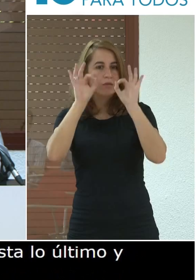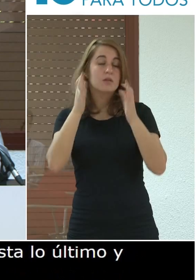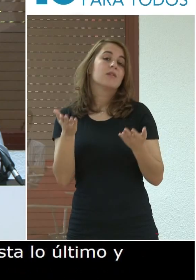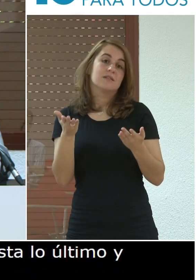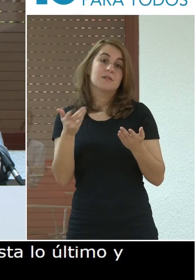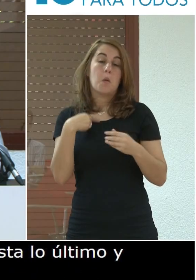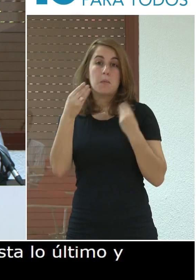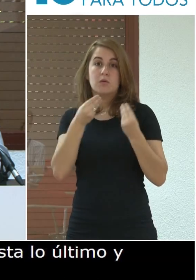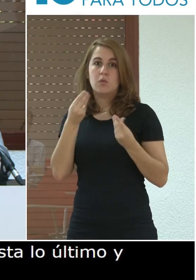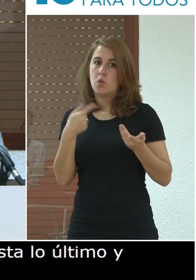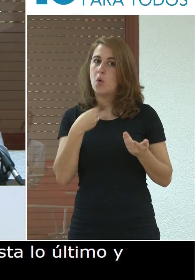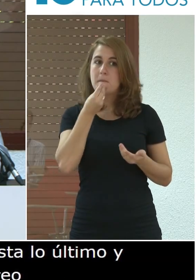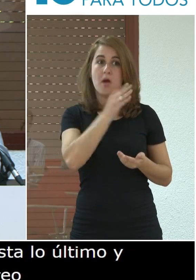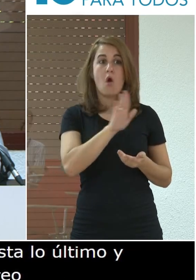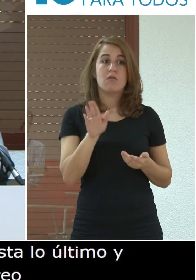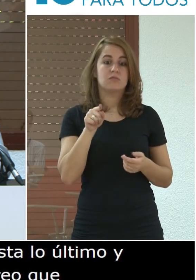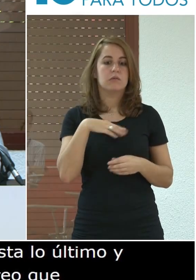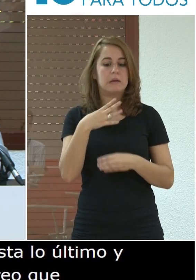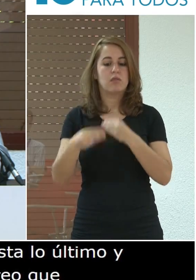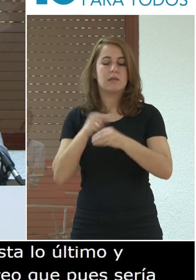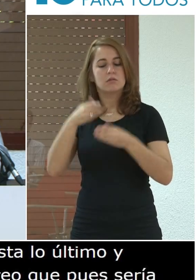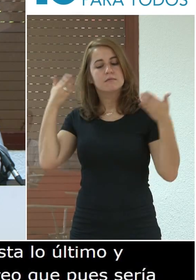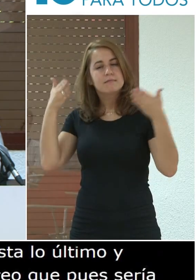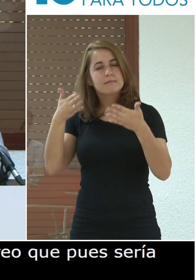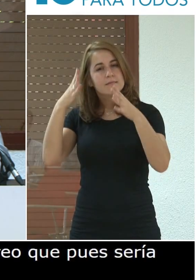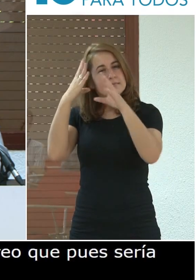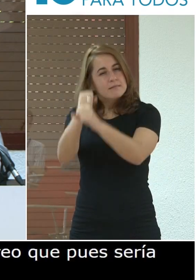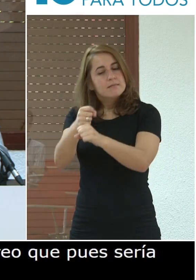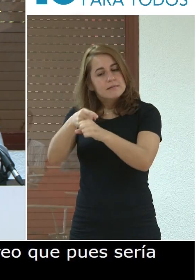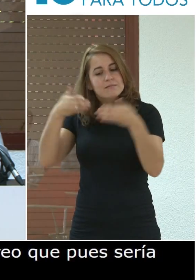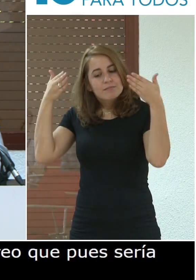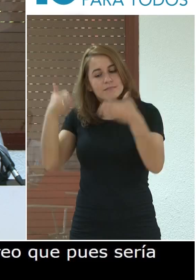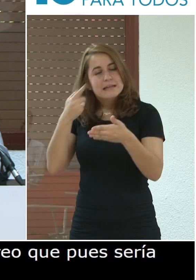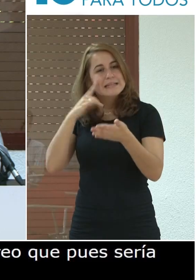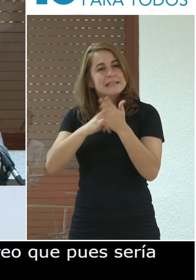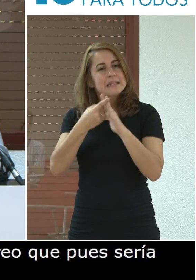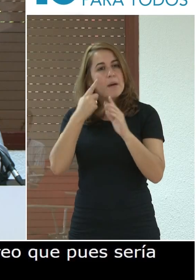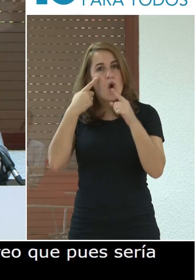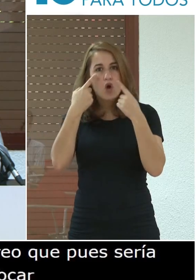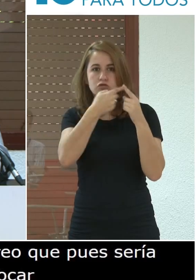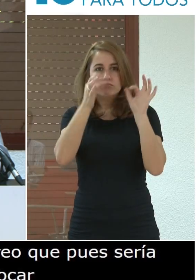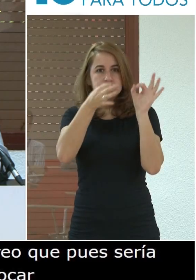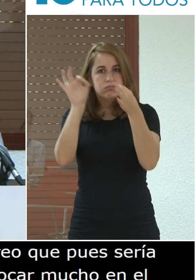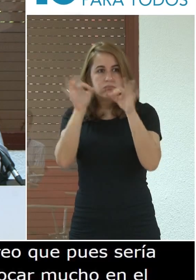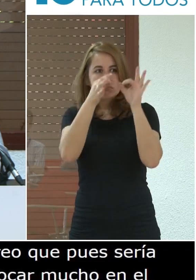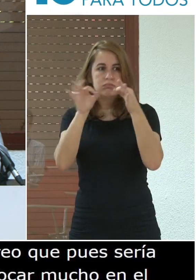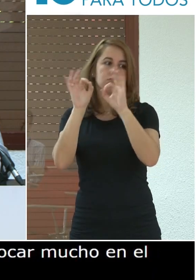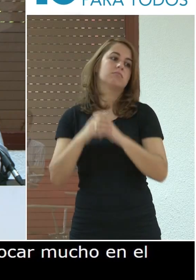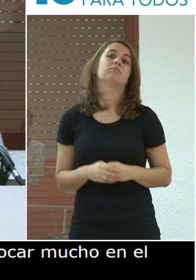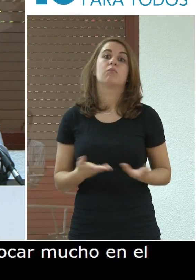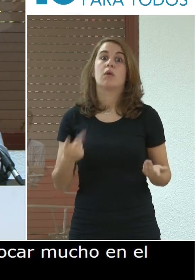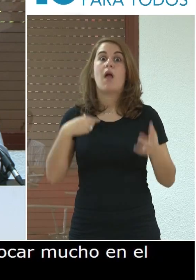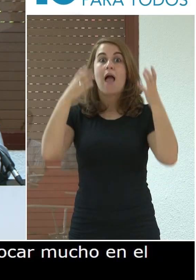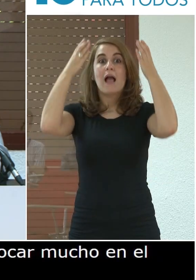people can even move their eyes, and I think it will be better for us to focus on these people suffering